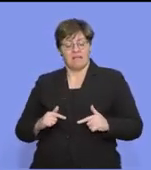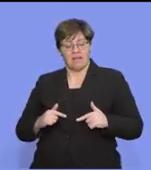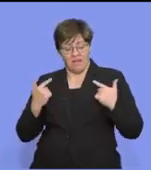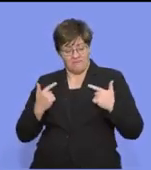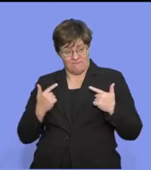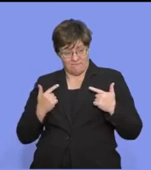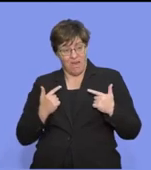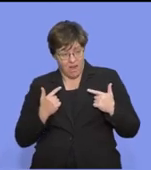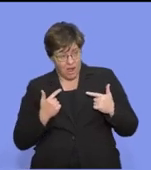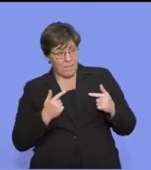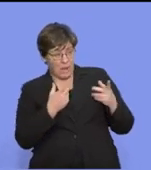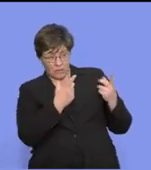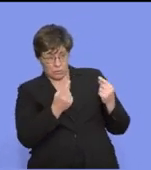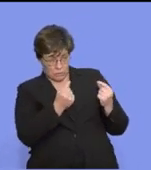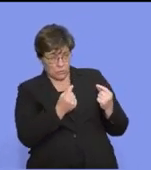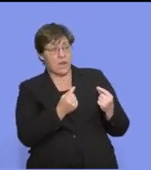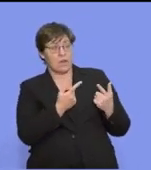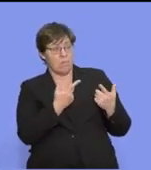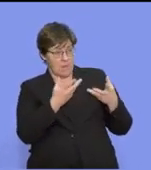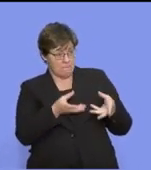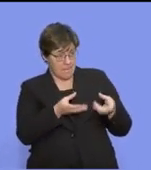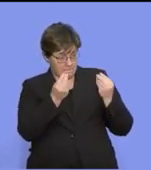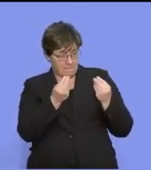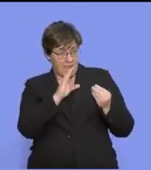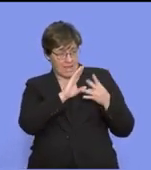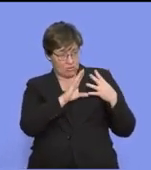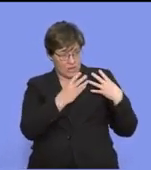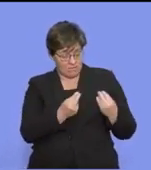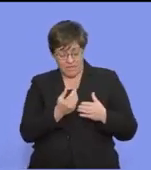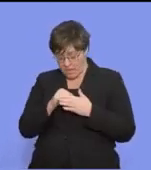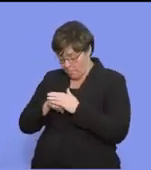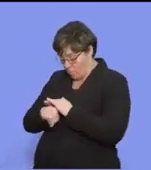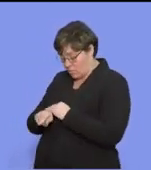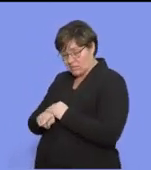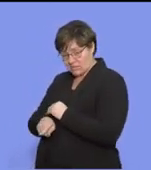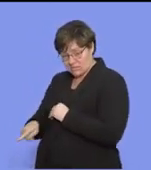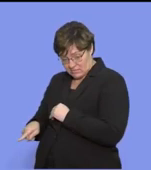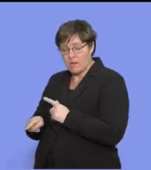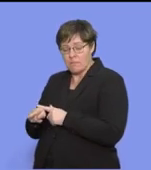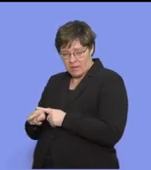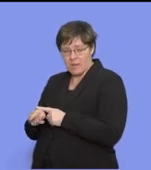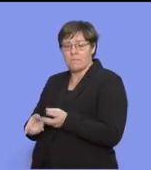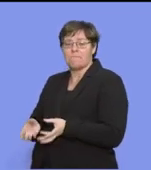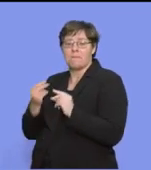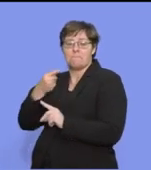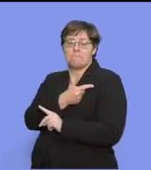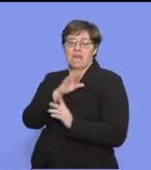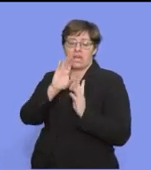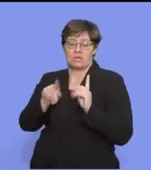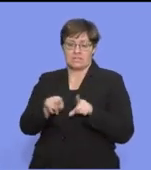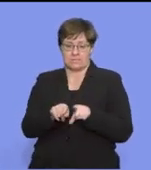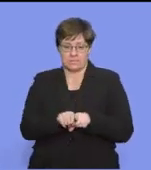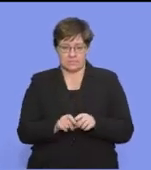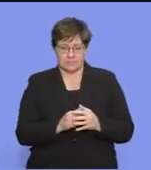is inherited by the offspring of that organism that has developed or acquired that